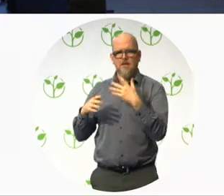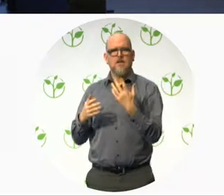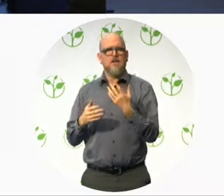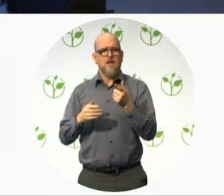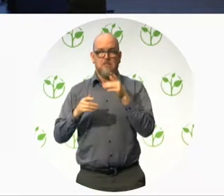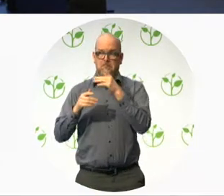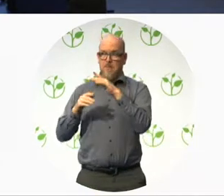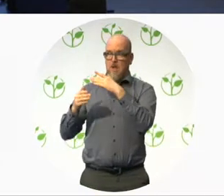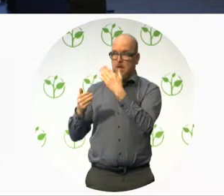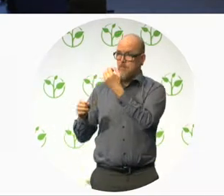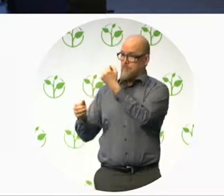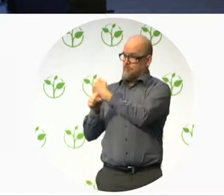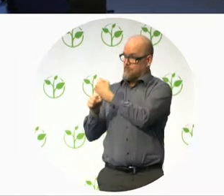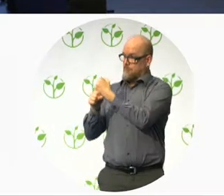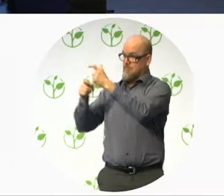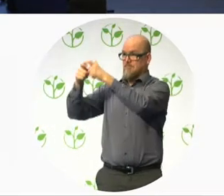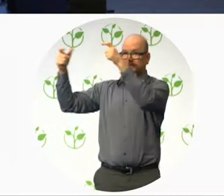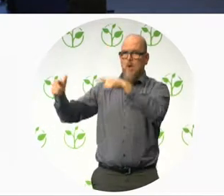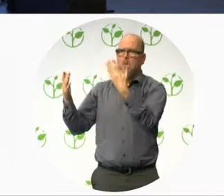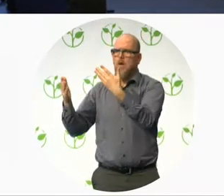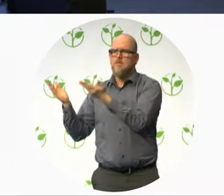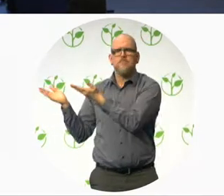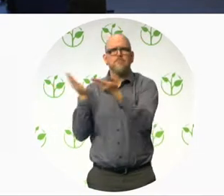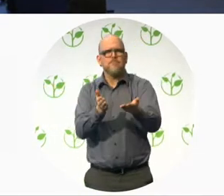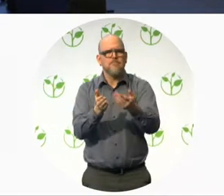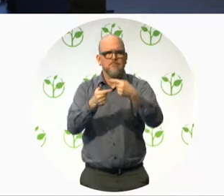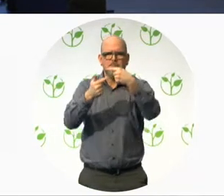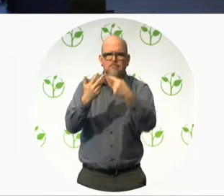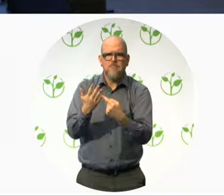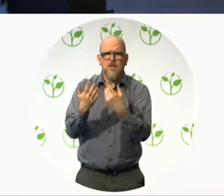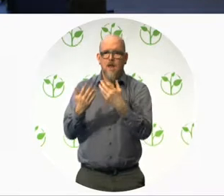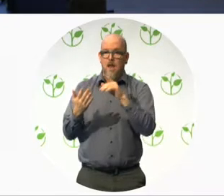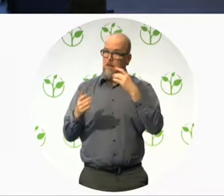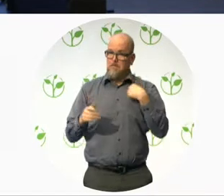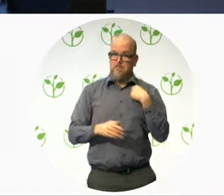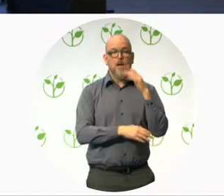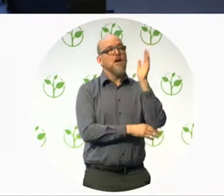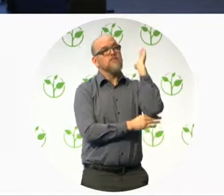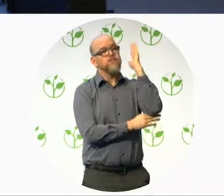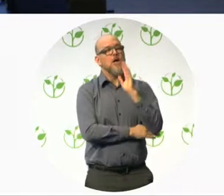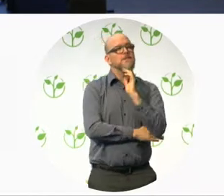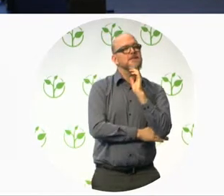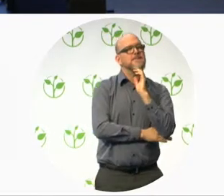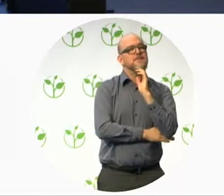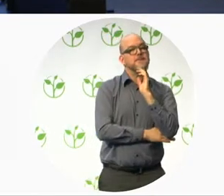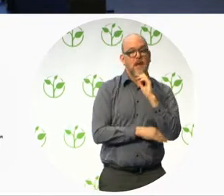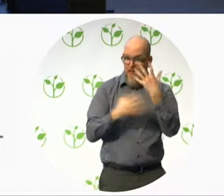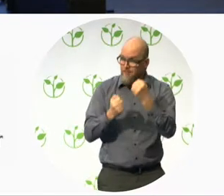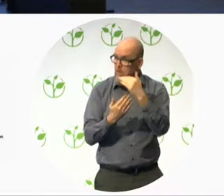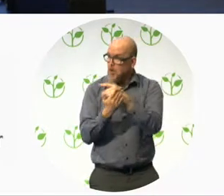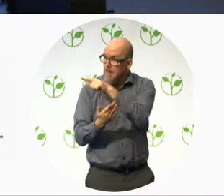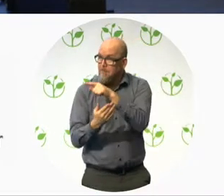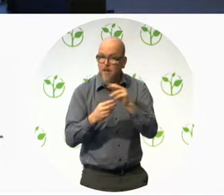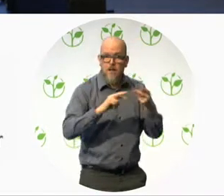verbal presentations? Is it? Can you use the app in that way so that you could just take it into